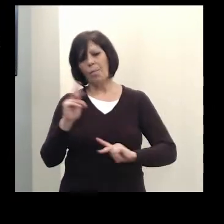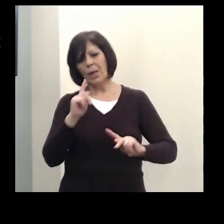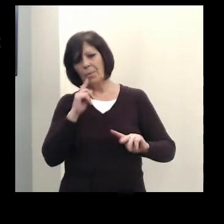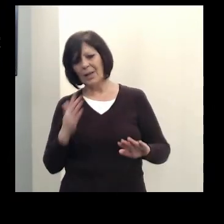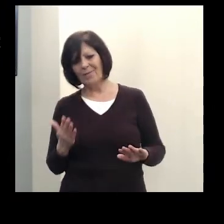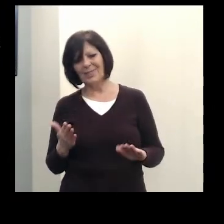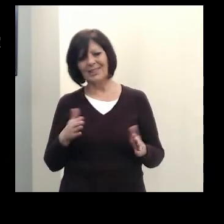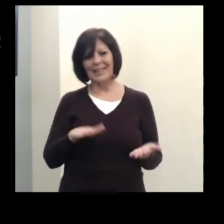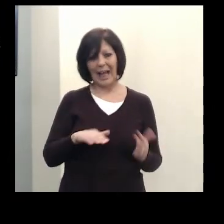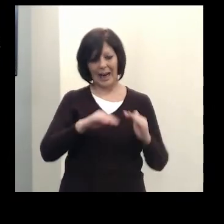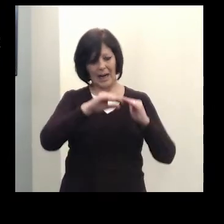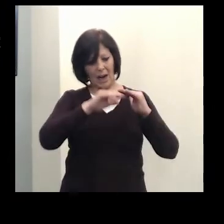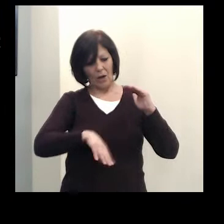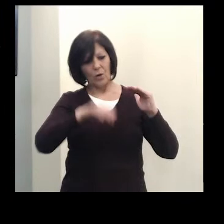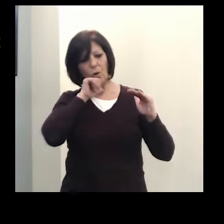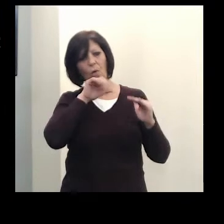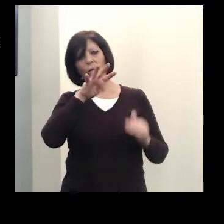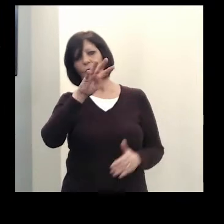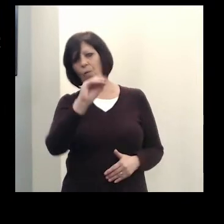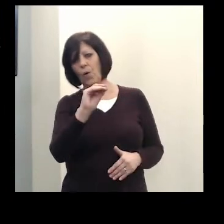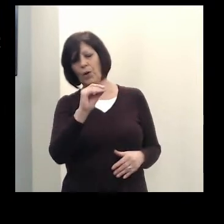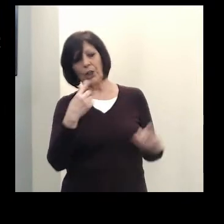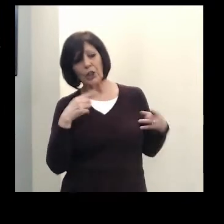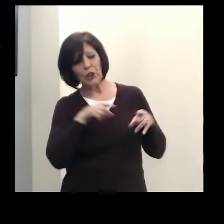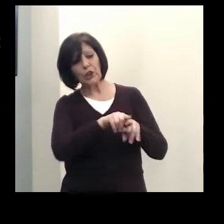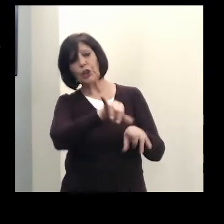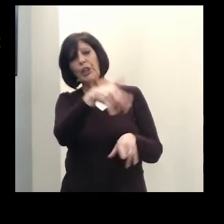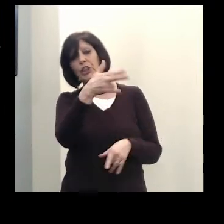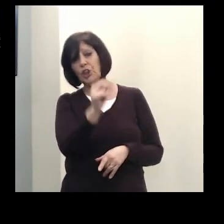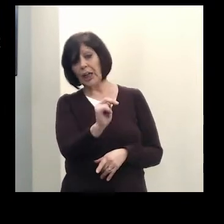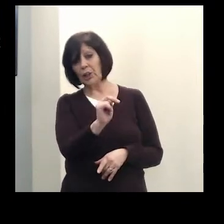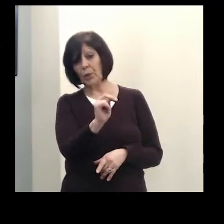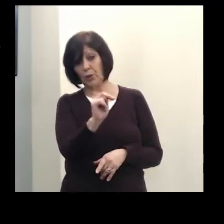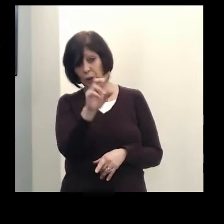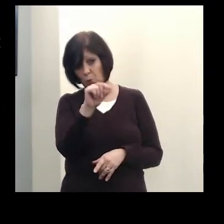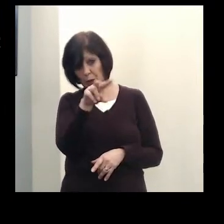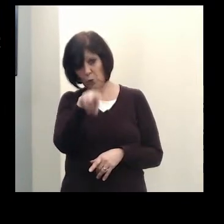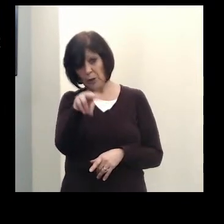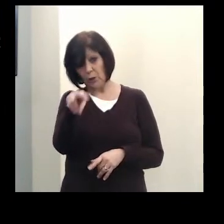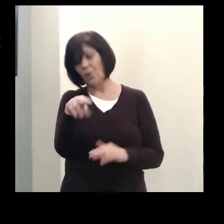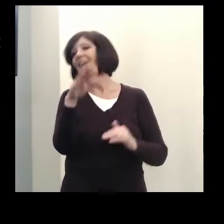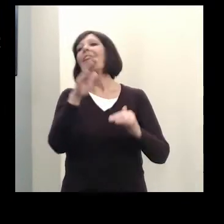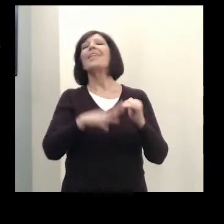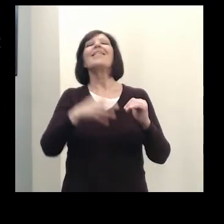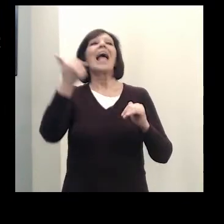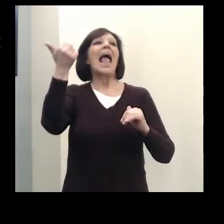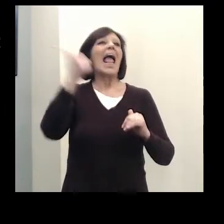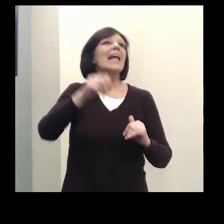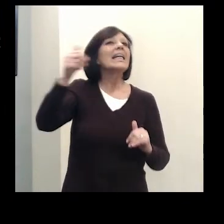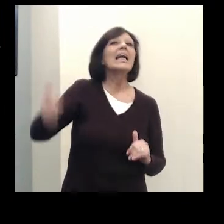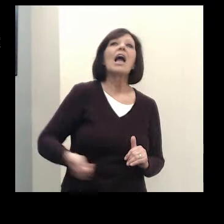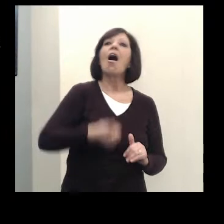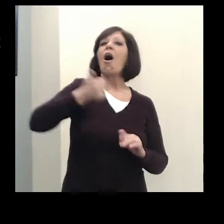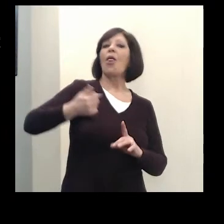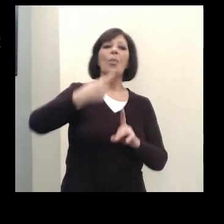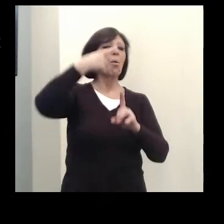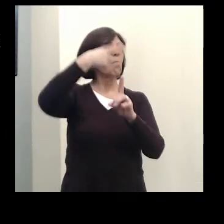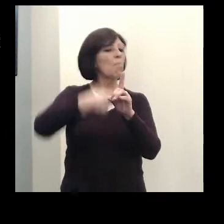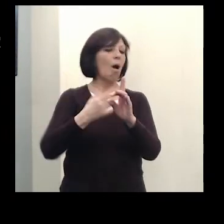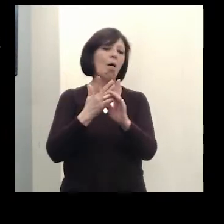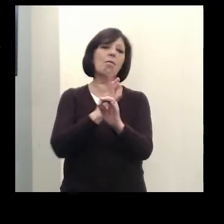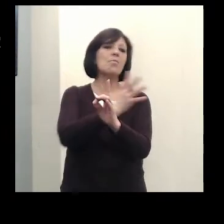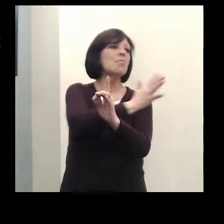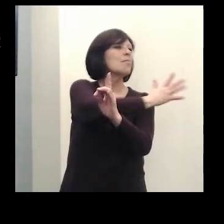under the age of 40 during January of 22 than any other month during the previous month during the